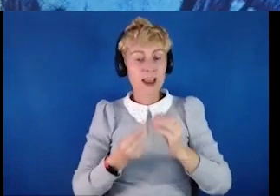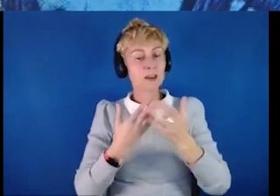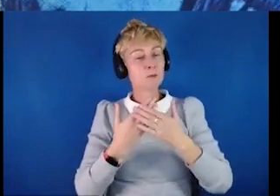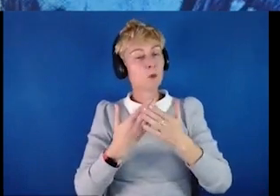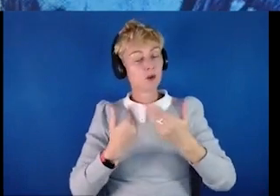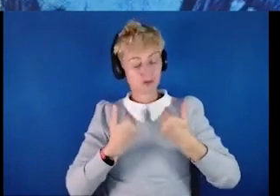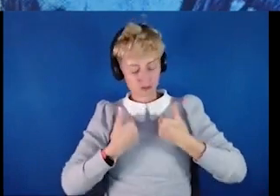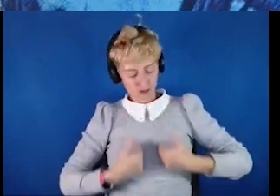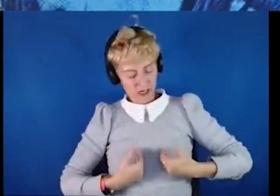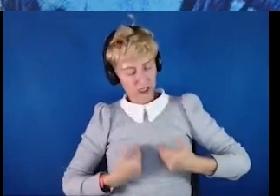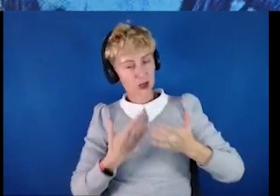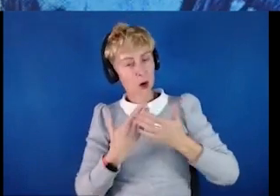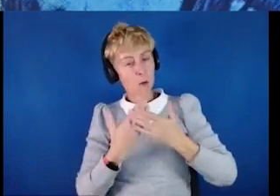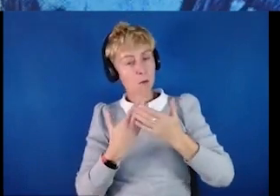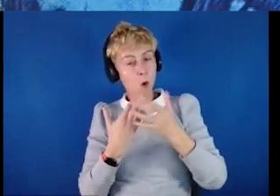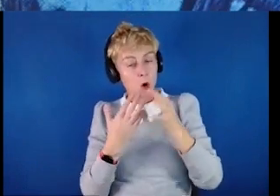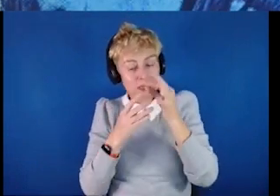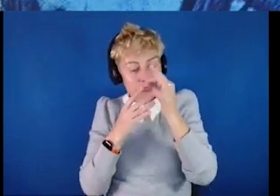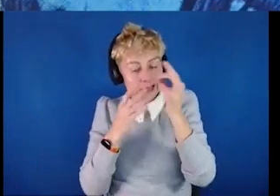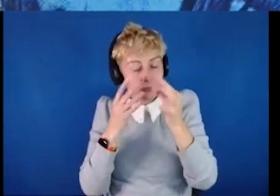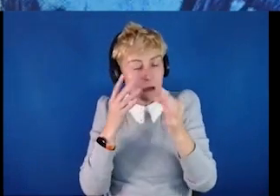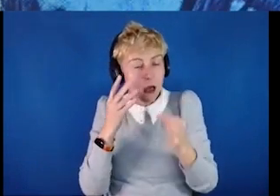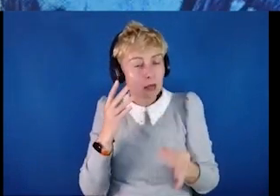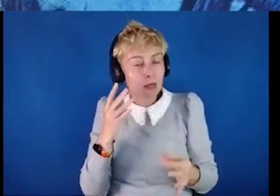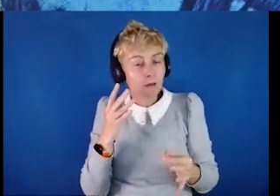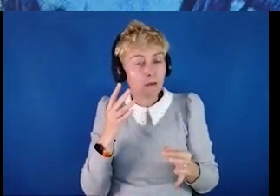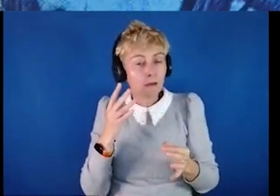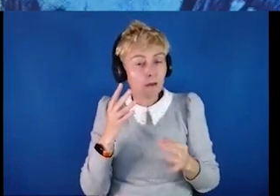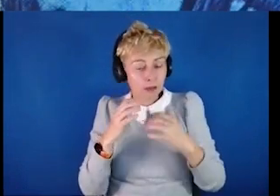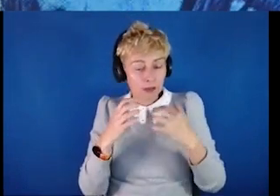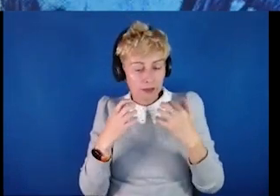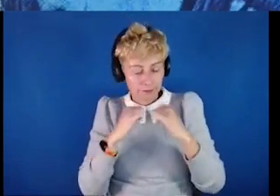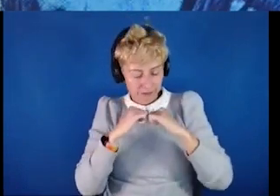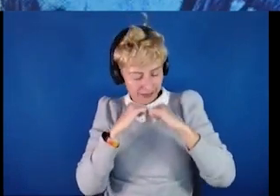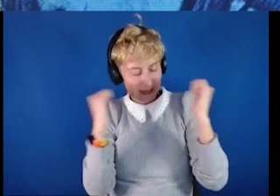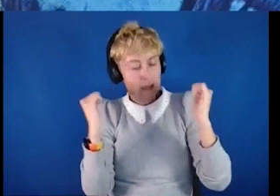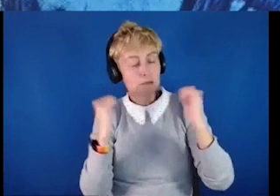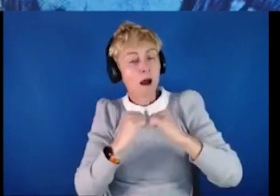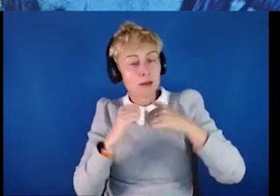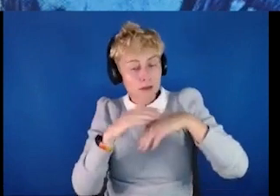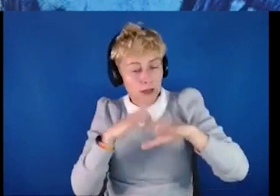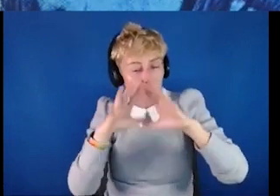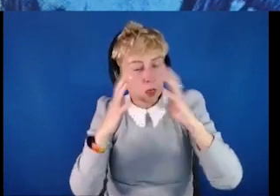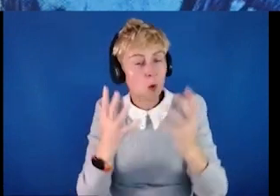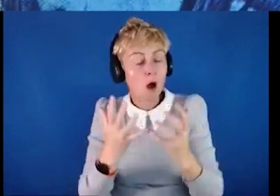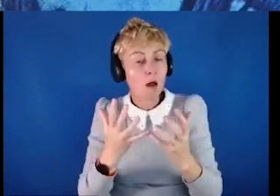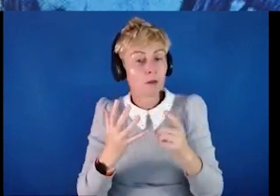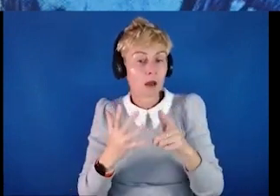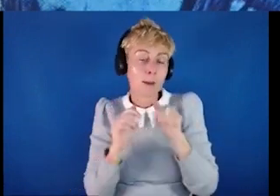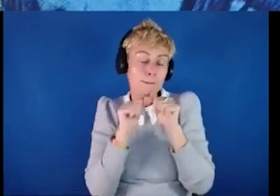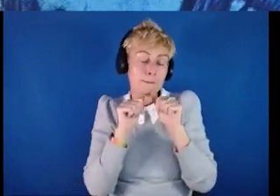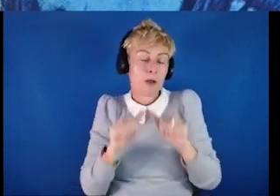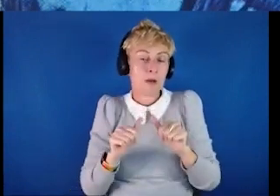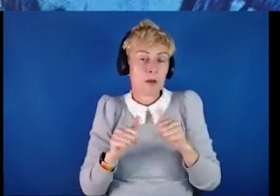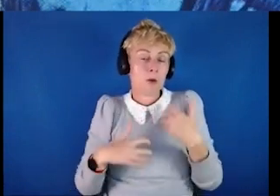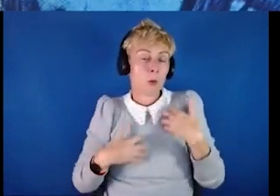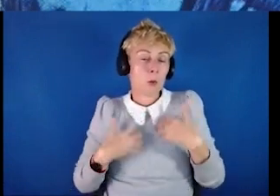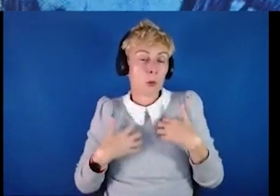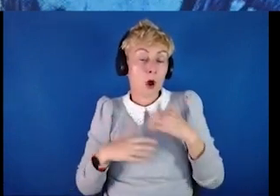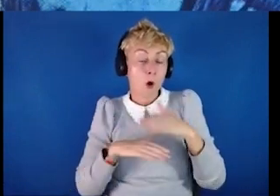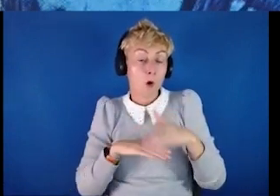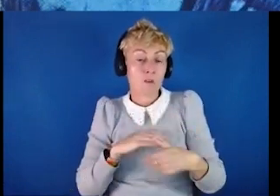nuanced insights into the lives and about our world. And this is what makes me passionate about